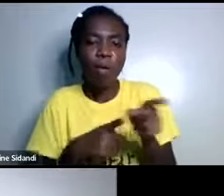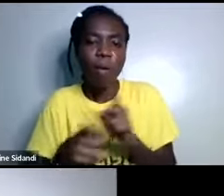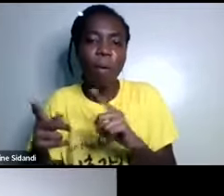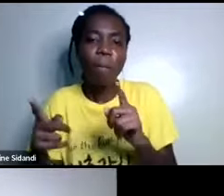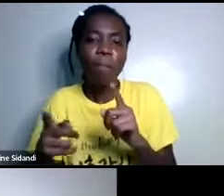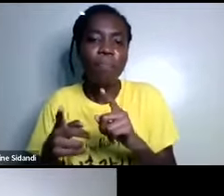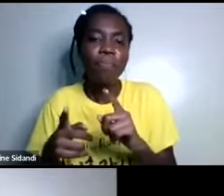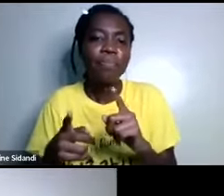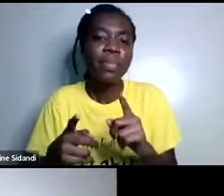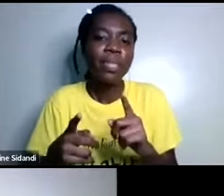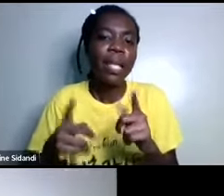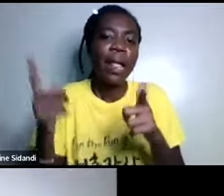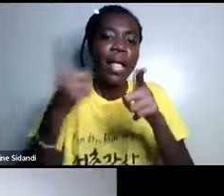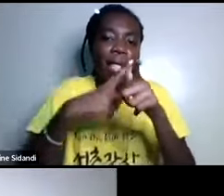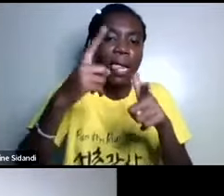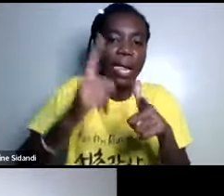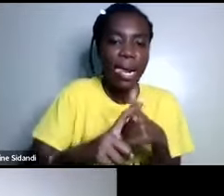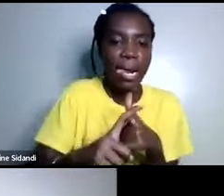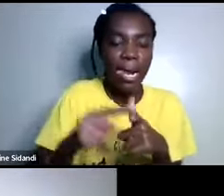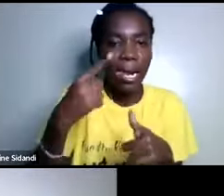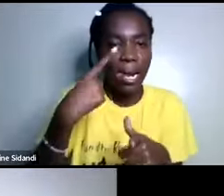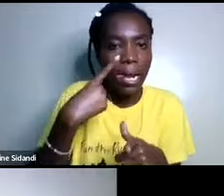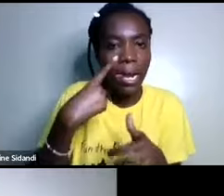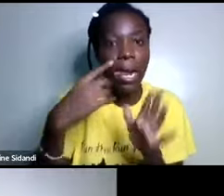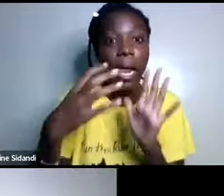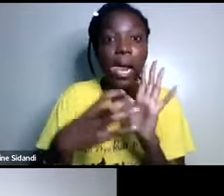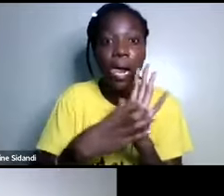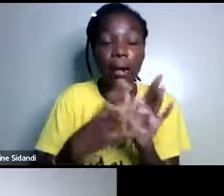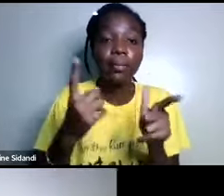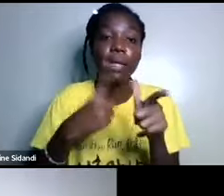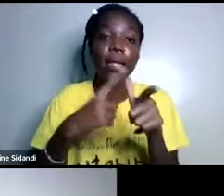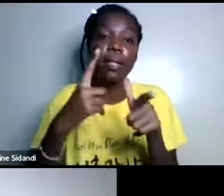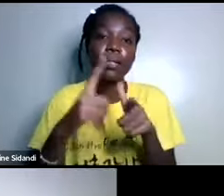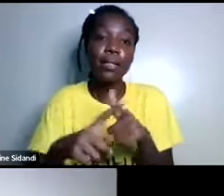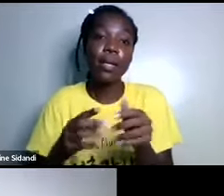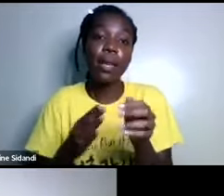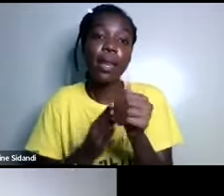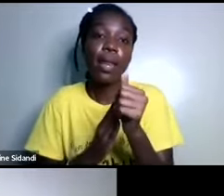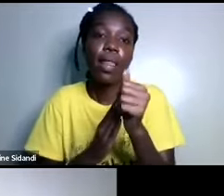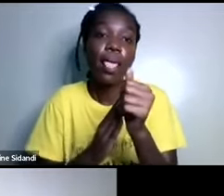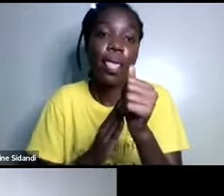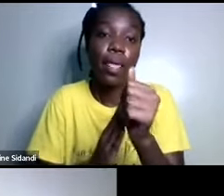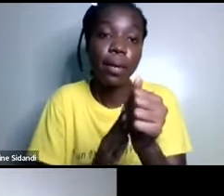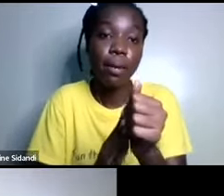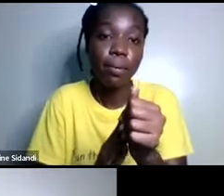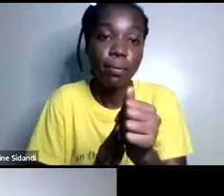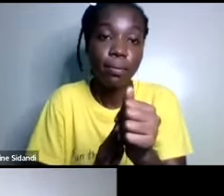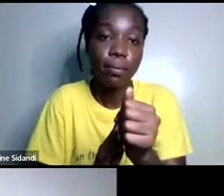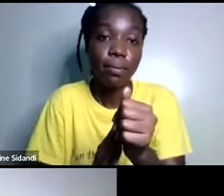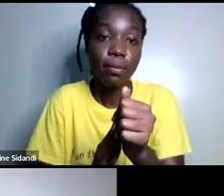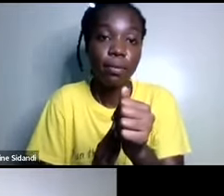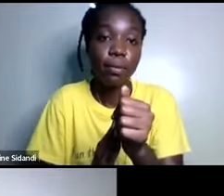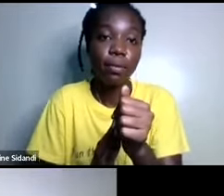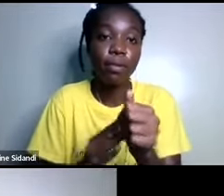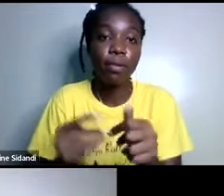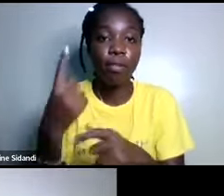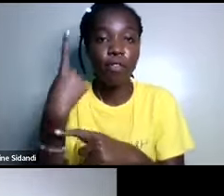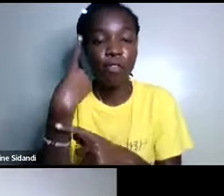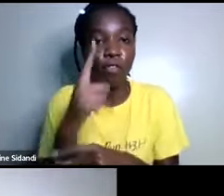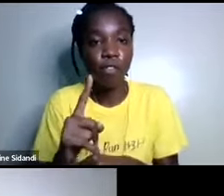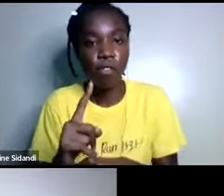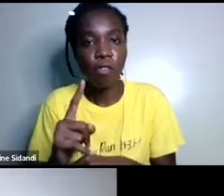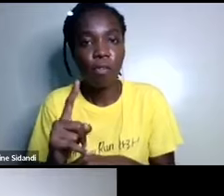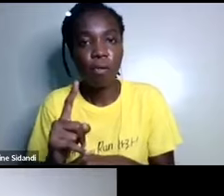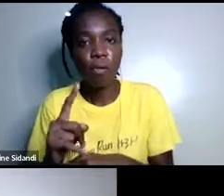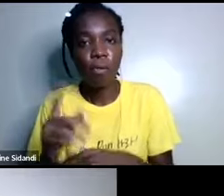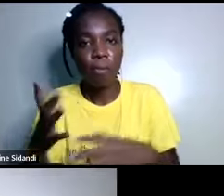But LinkedIn is way more expensive than any other platform. If your service is, let's say, $2,000 or $5,000, then you'll make